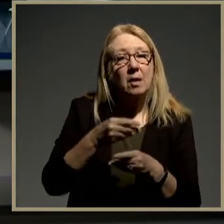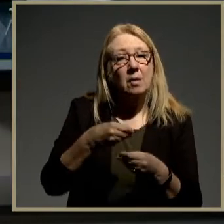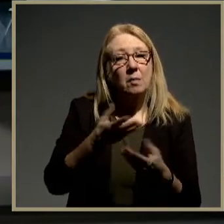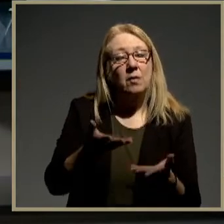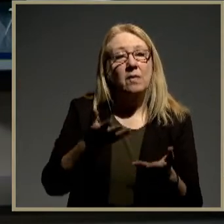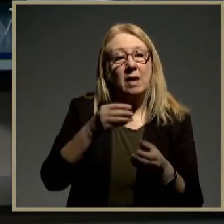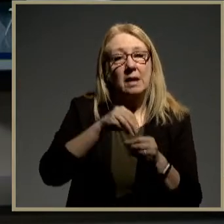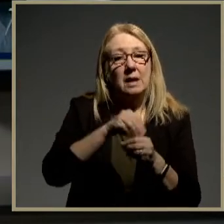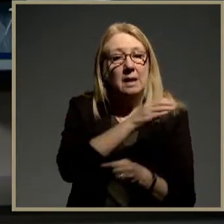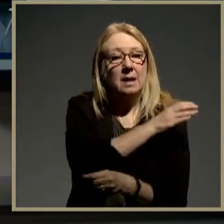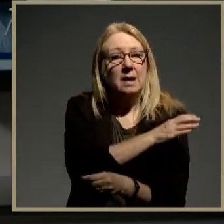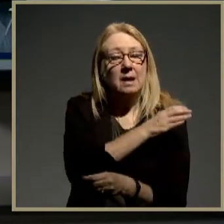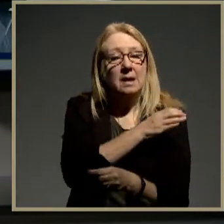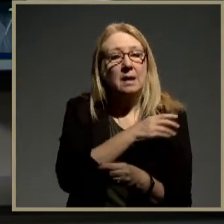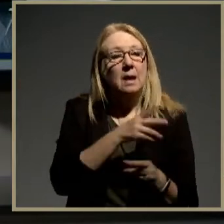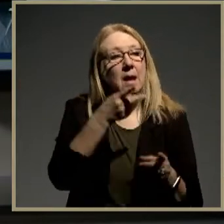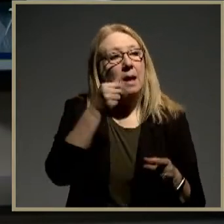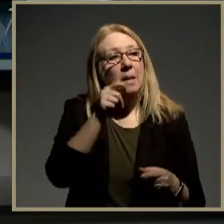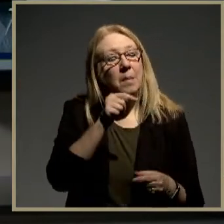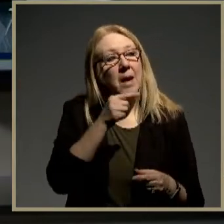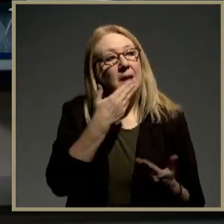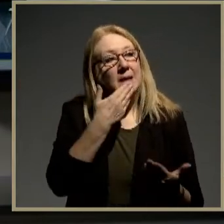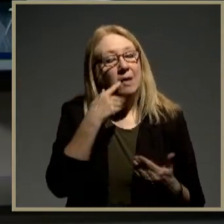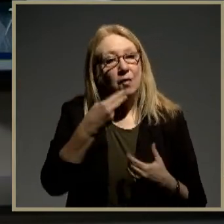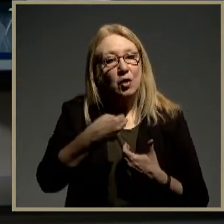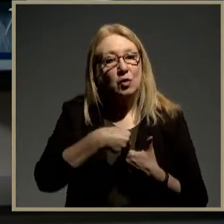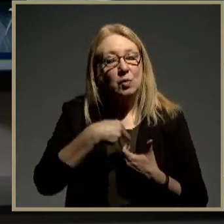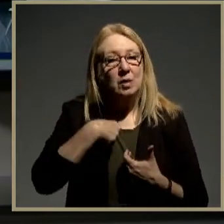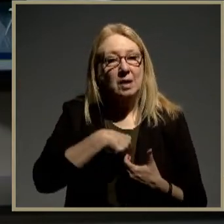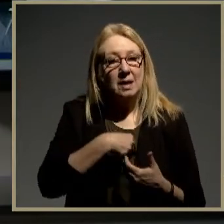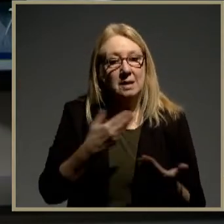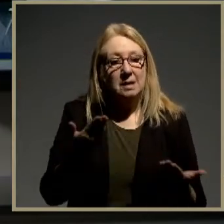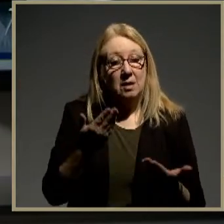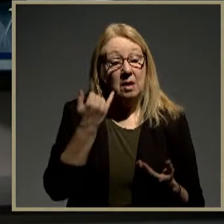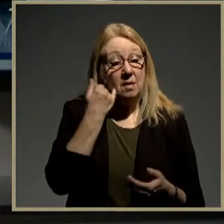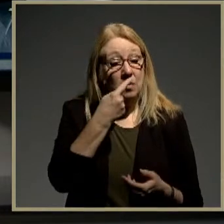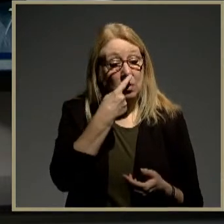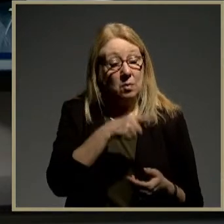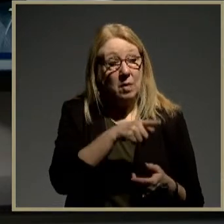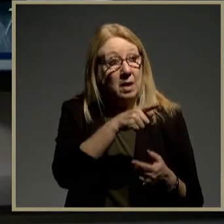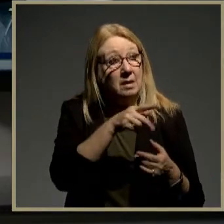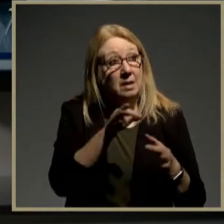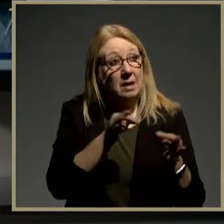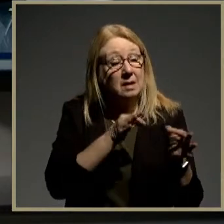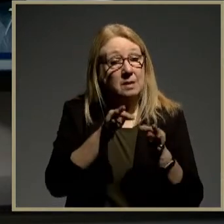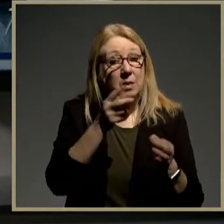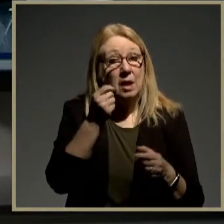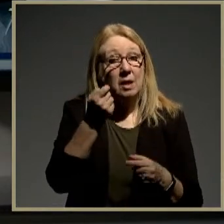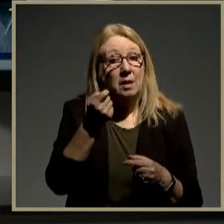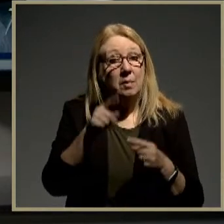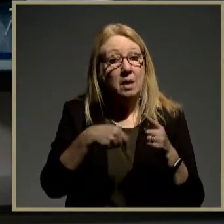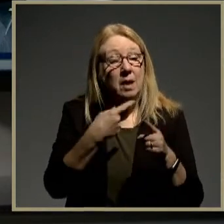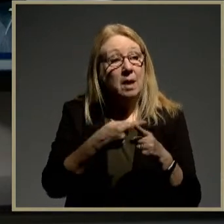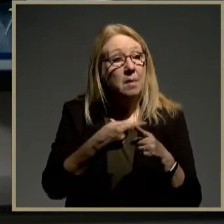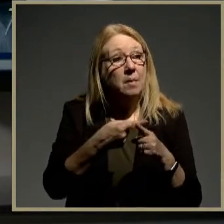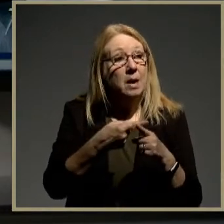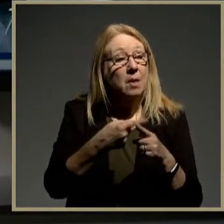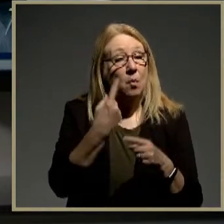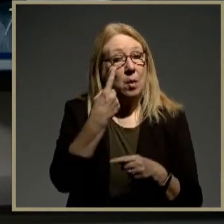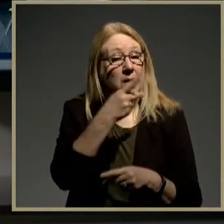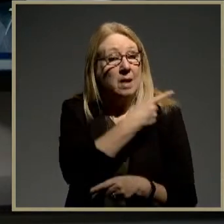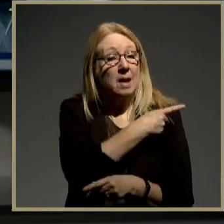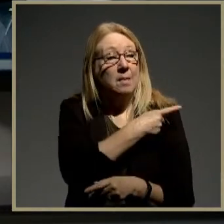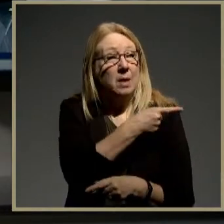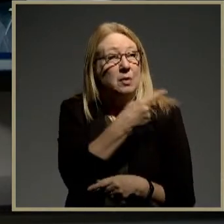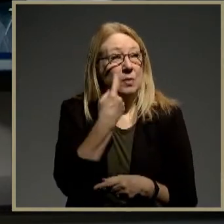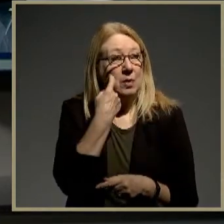in the clinics. Pat, appreciate you joining us here. And if you could, just start out by talking a little bit about a patient you